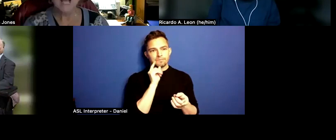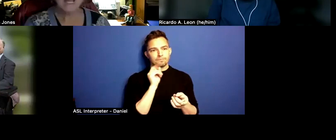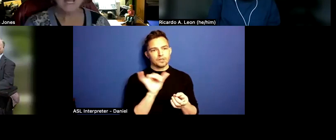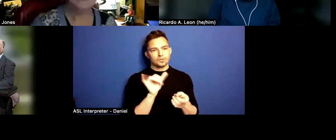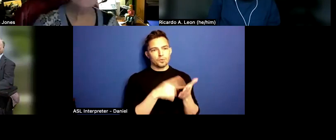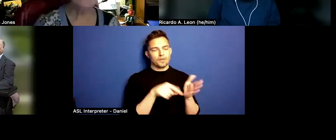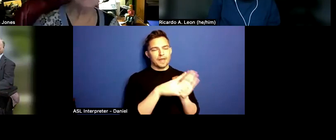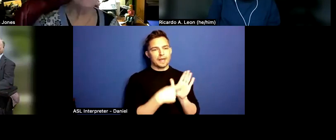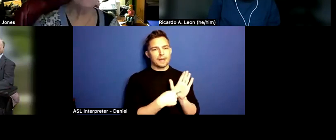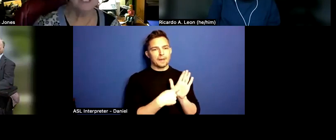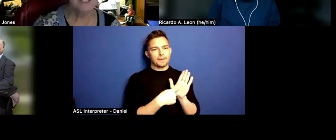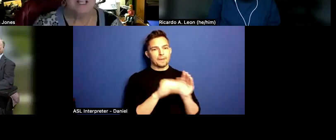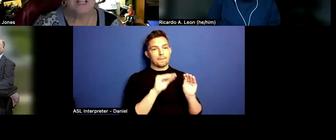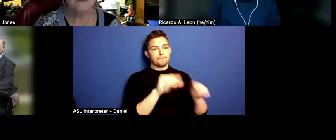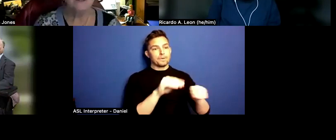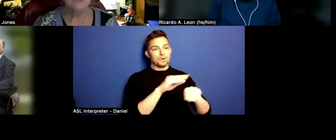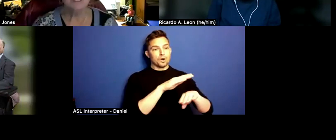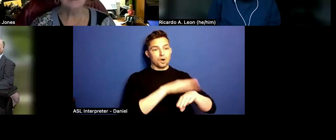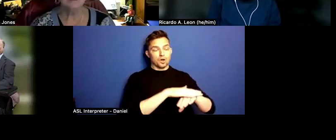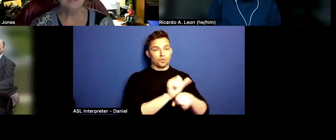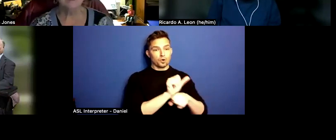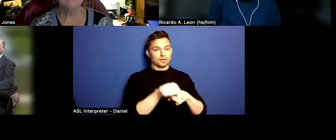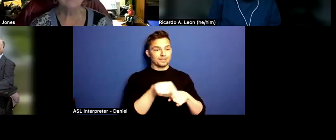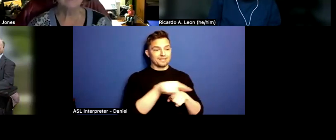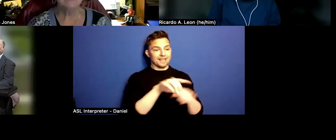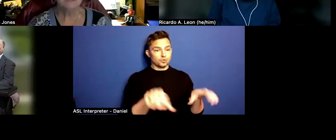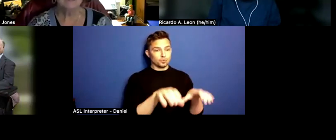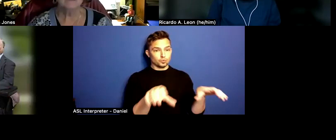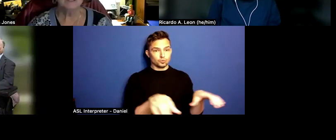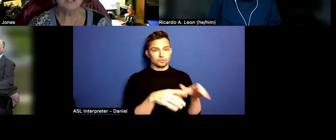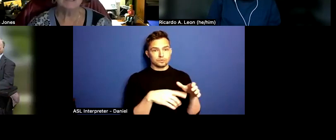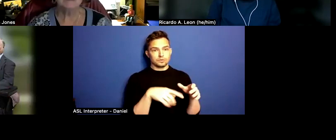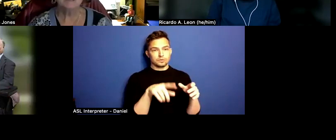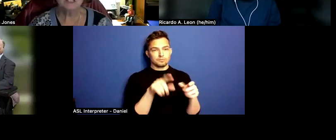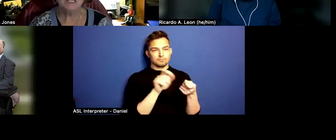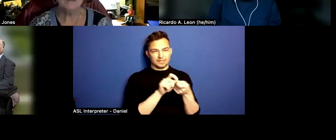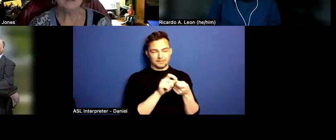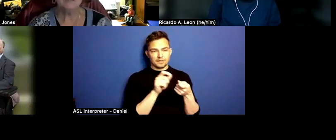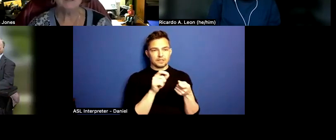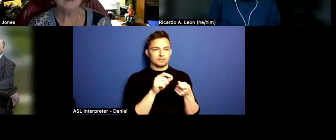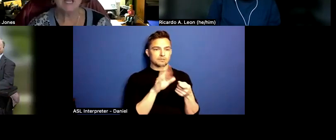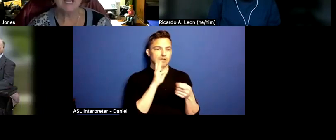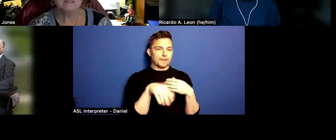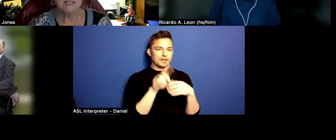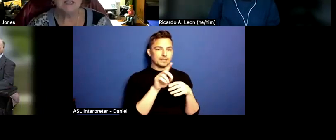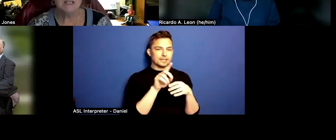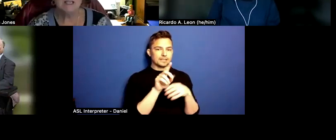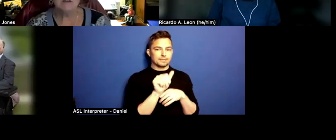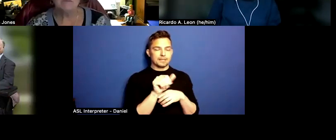put on to the work that they're doing. Specifically, when I talk about disability, implicit